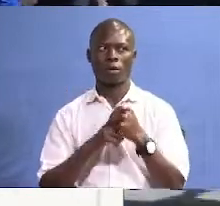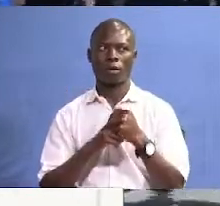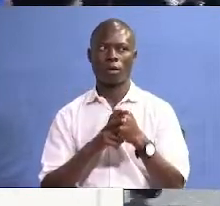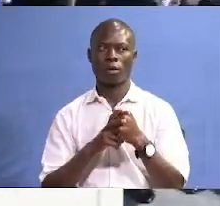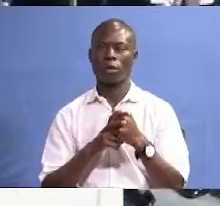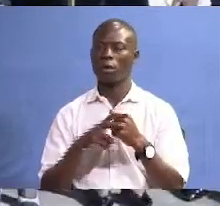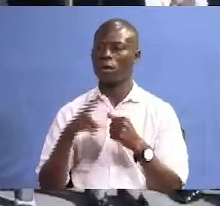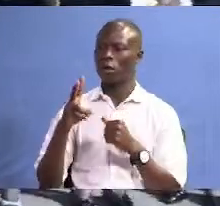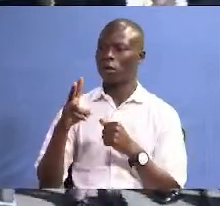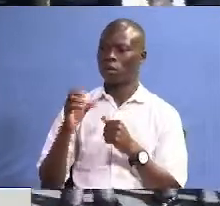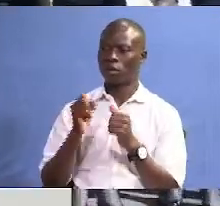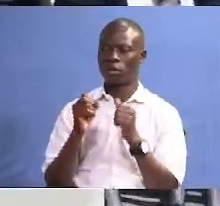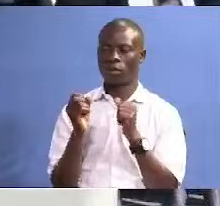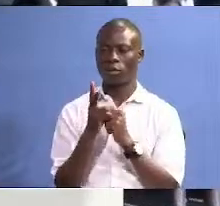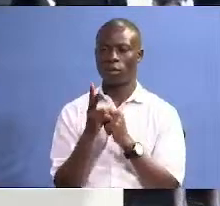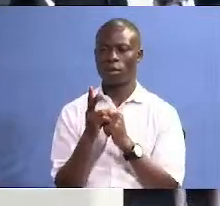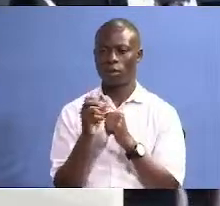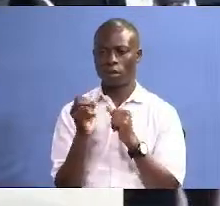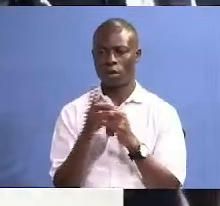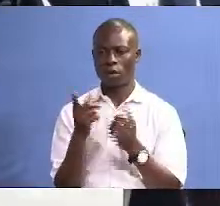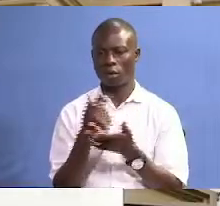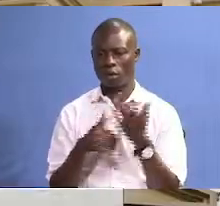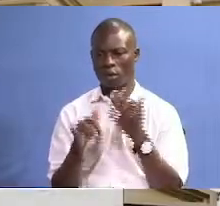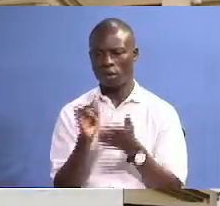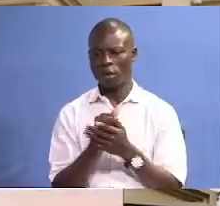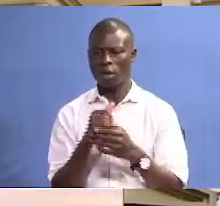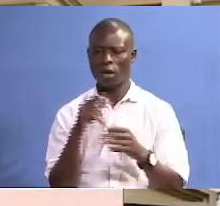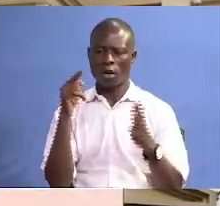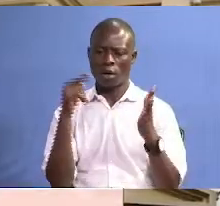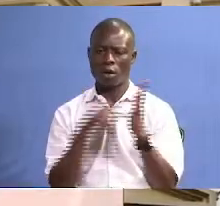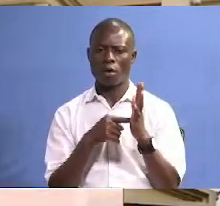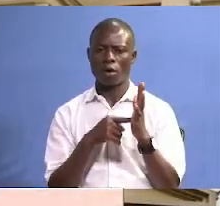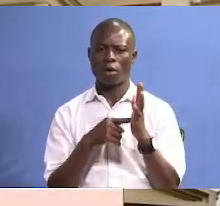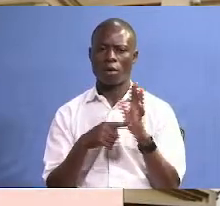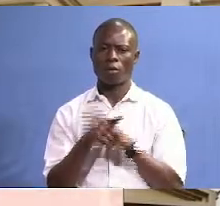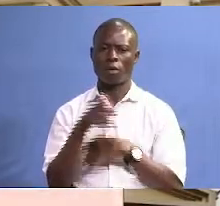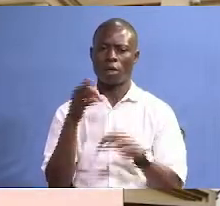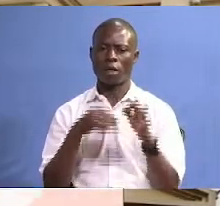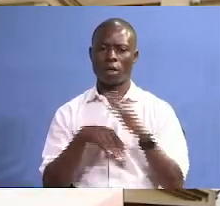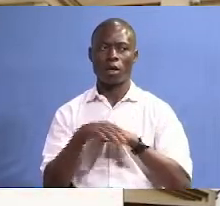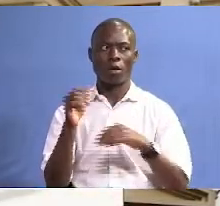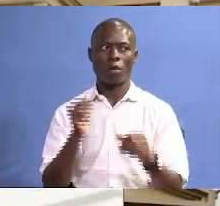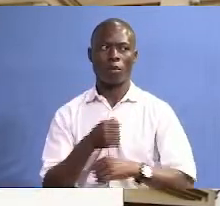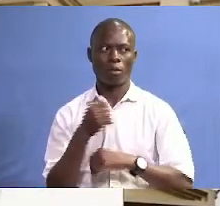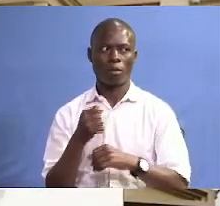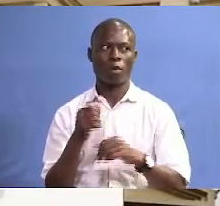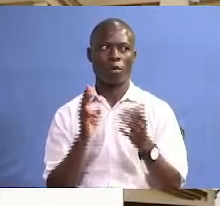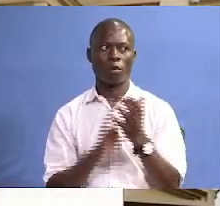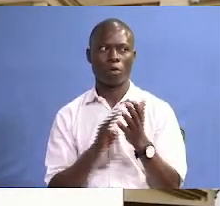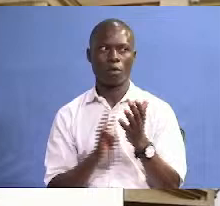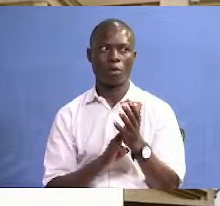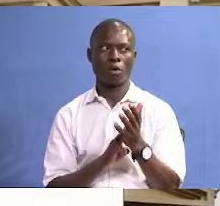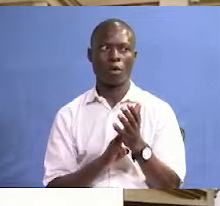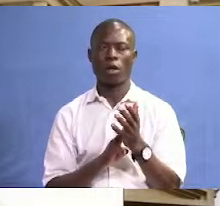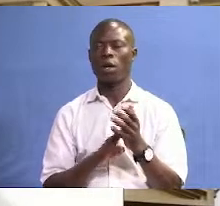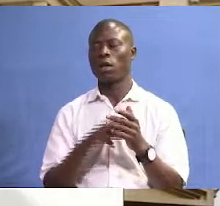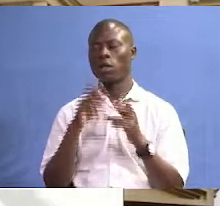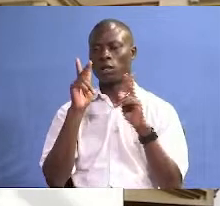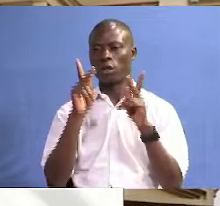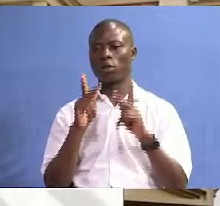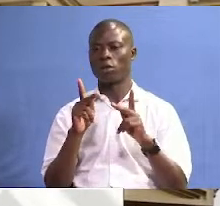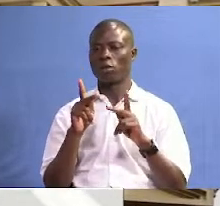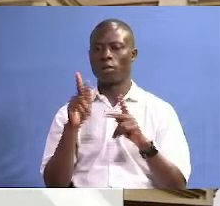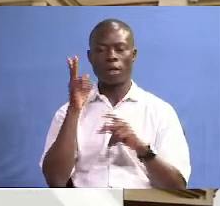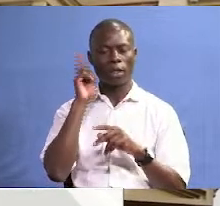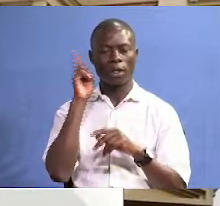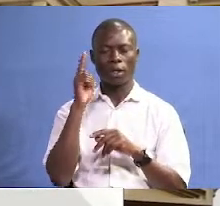In 2011, Justice Majanja was appointed to serve as a judge in Homa Bay, Migori, Kisumu and Kisii High Courts, where